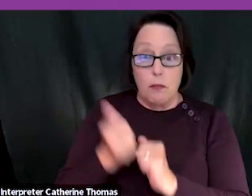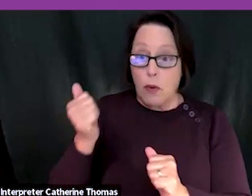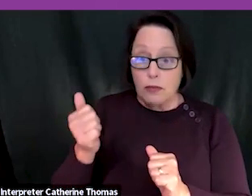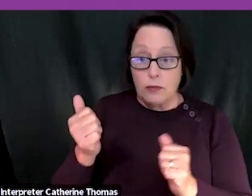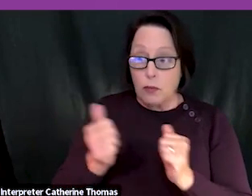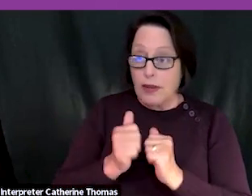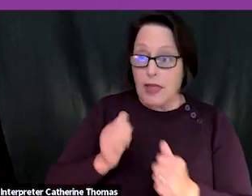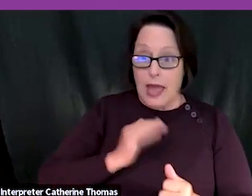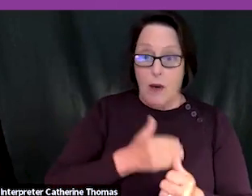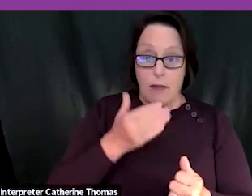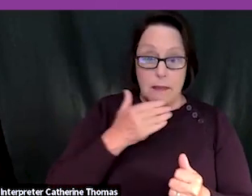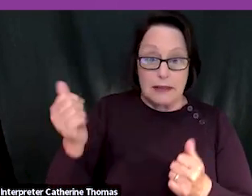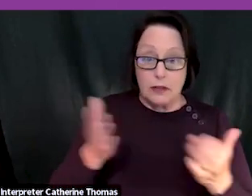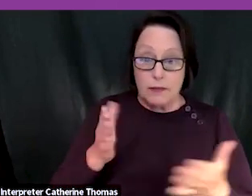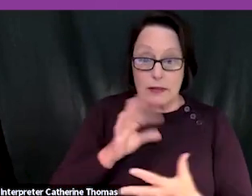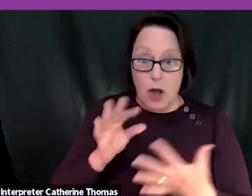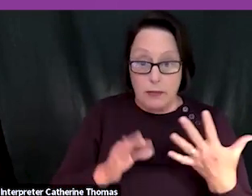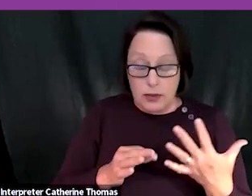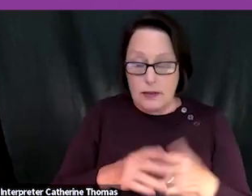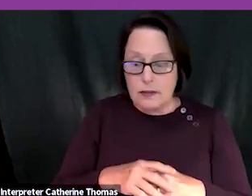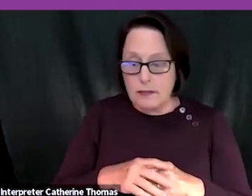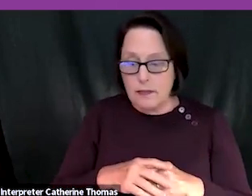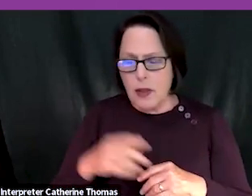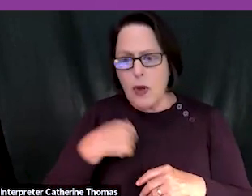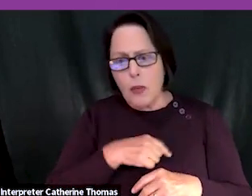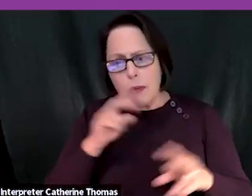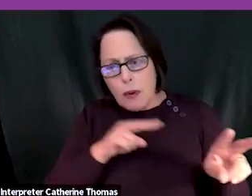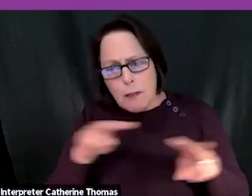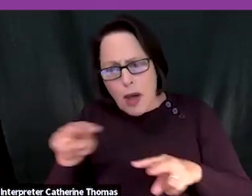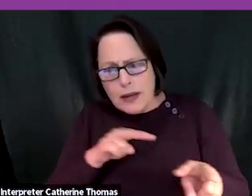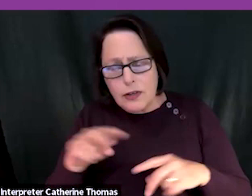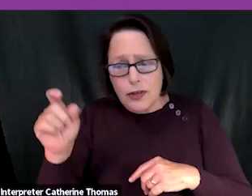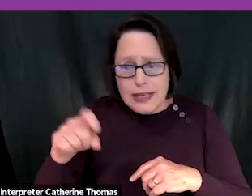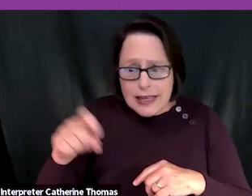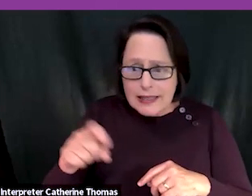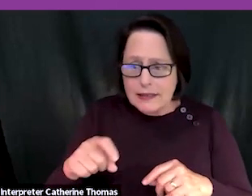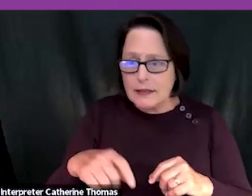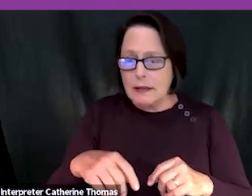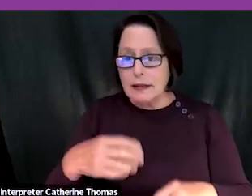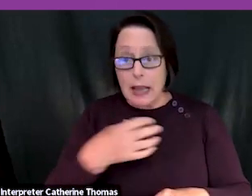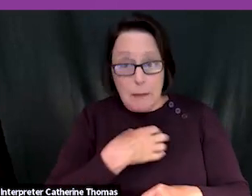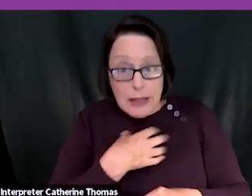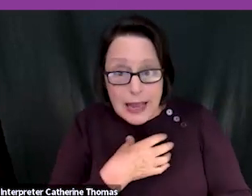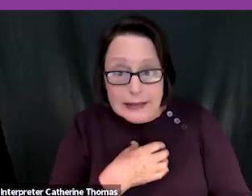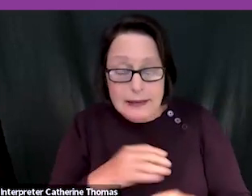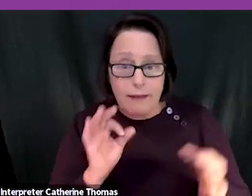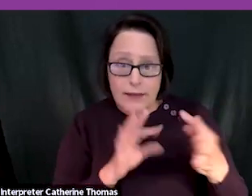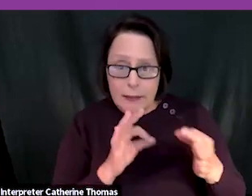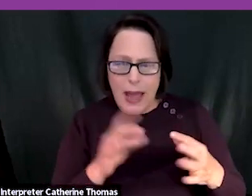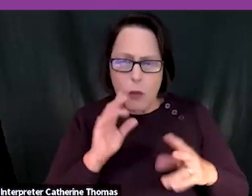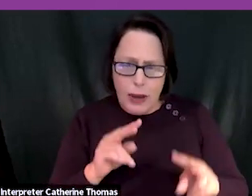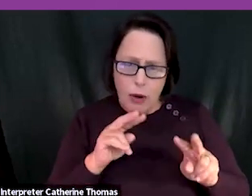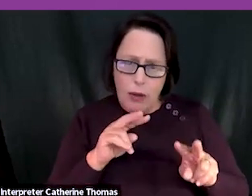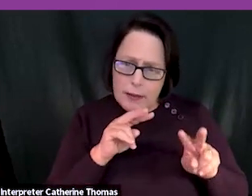services. Monitor changing needs, complaints, and feedback data using this